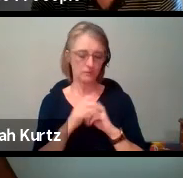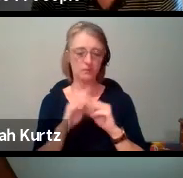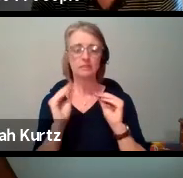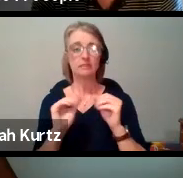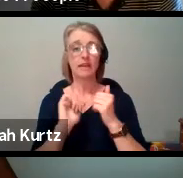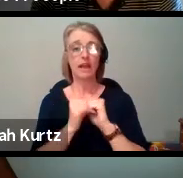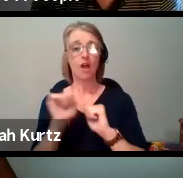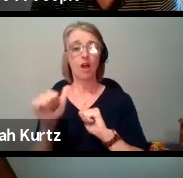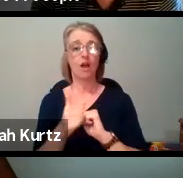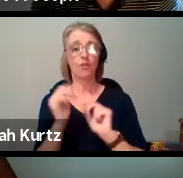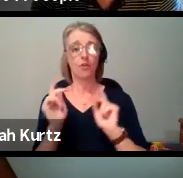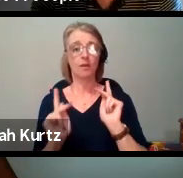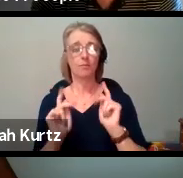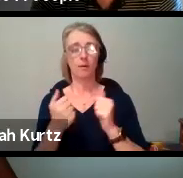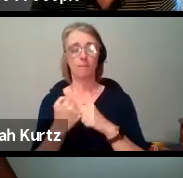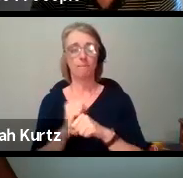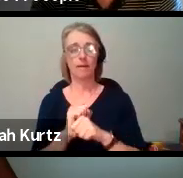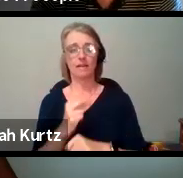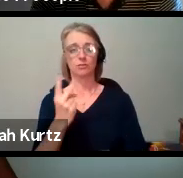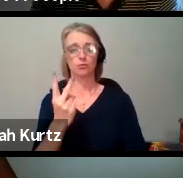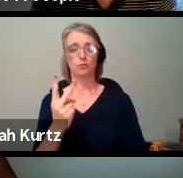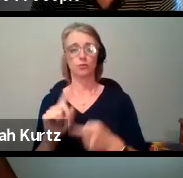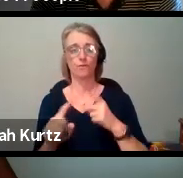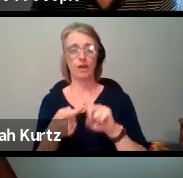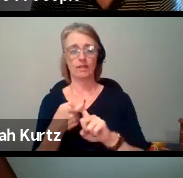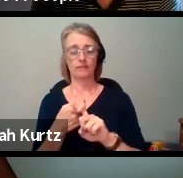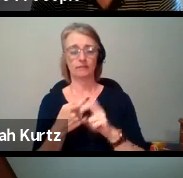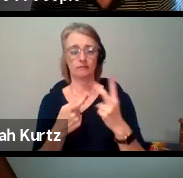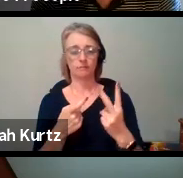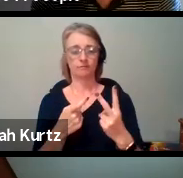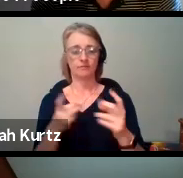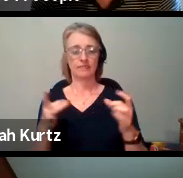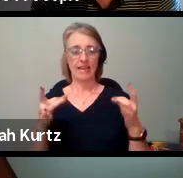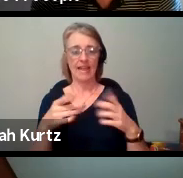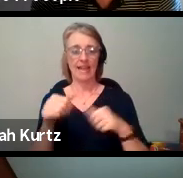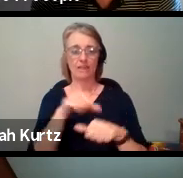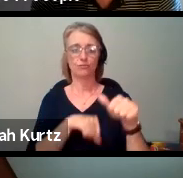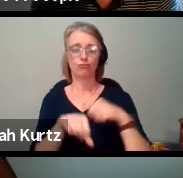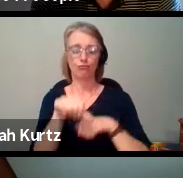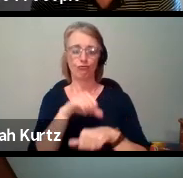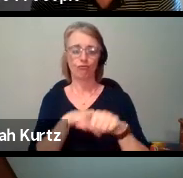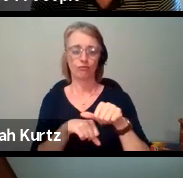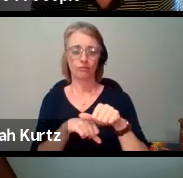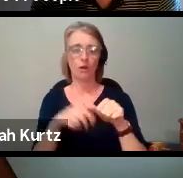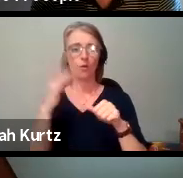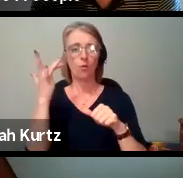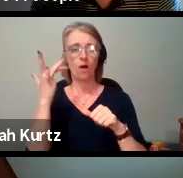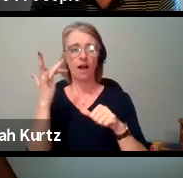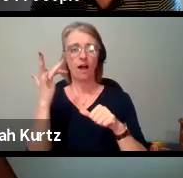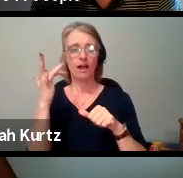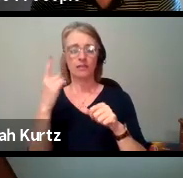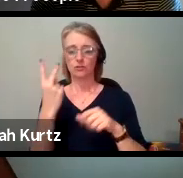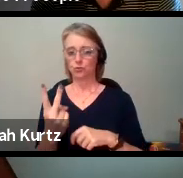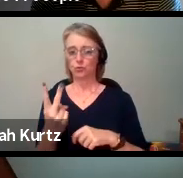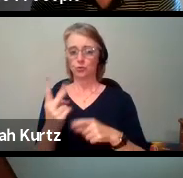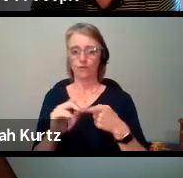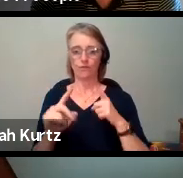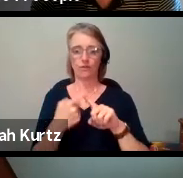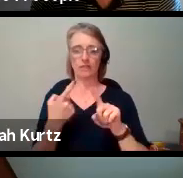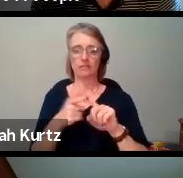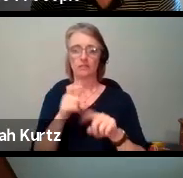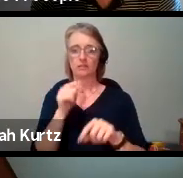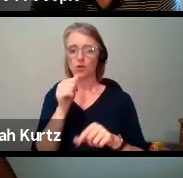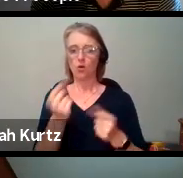person can make 2 friends hate one another just because the 2 friends don't